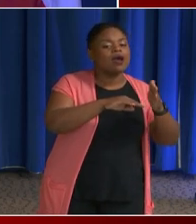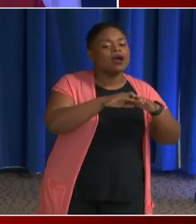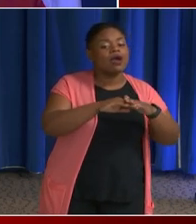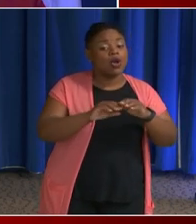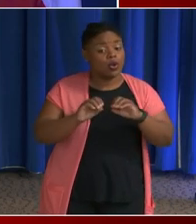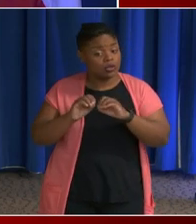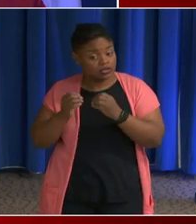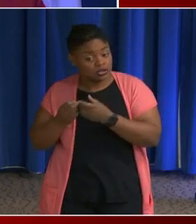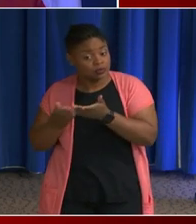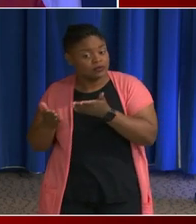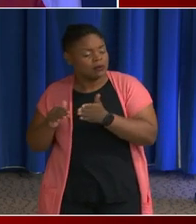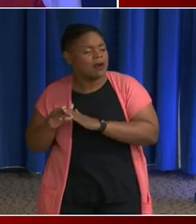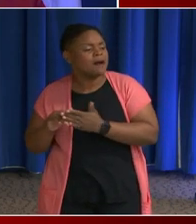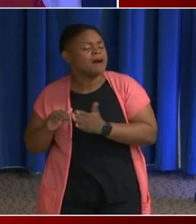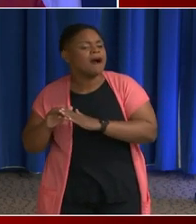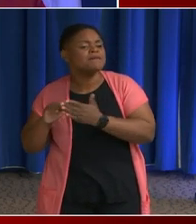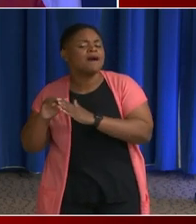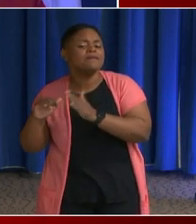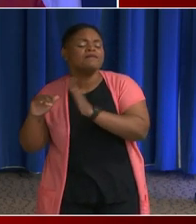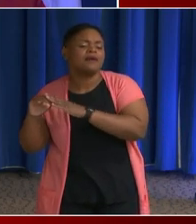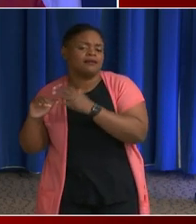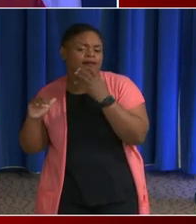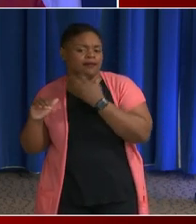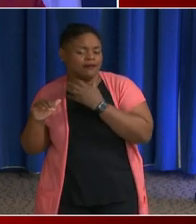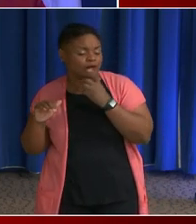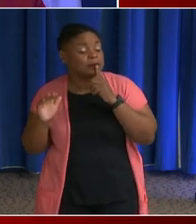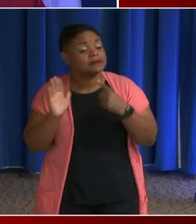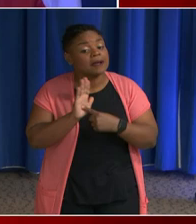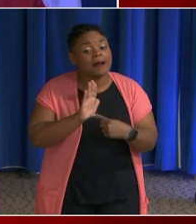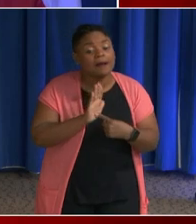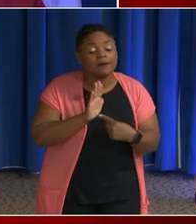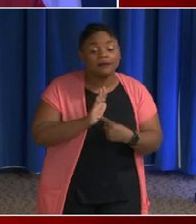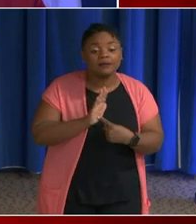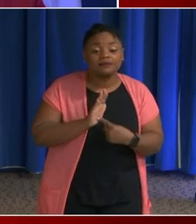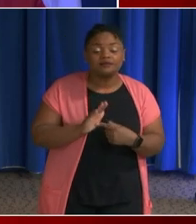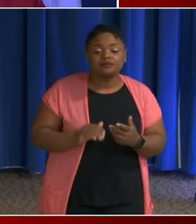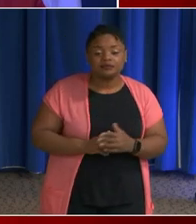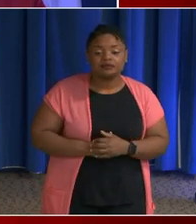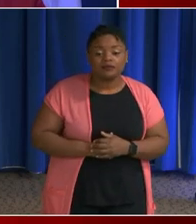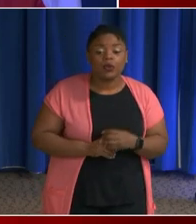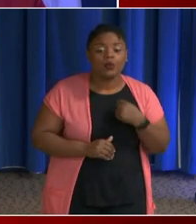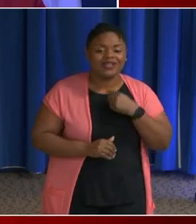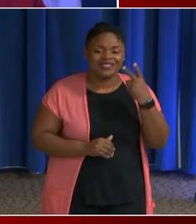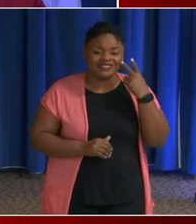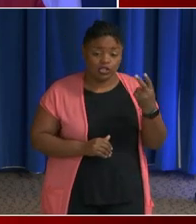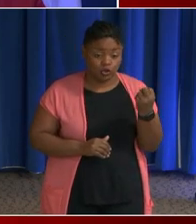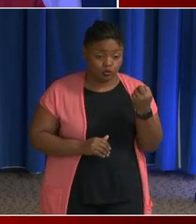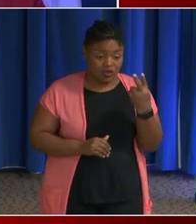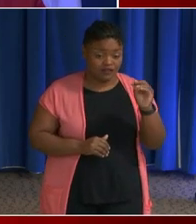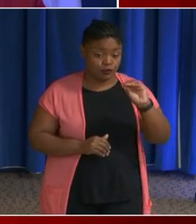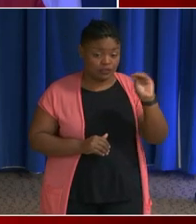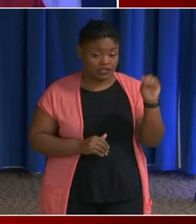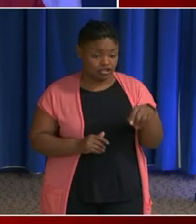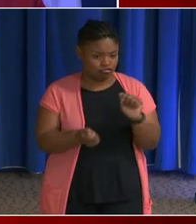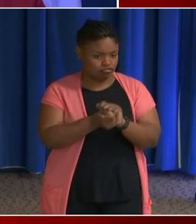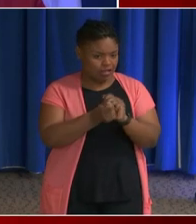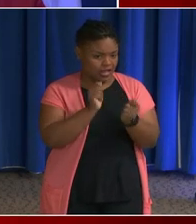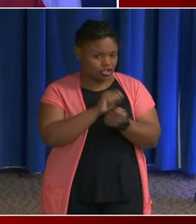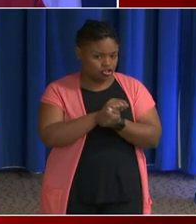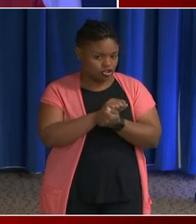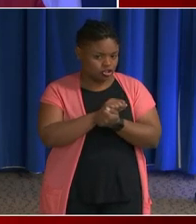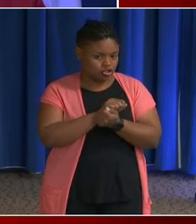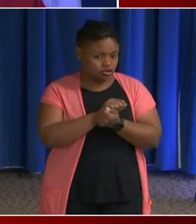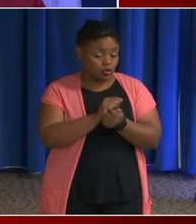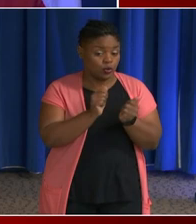service agencies, for example. And we saw a 12% change in investments in